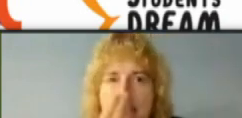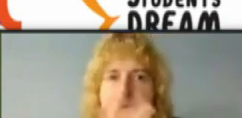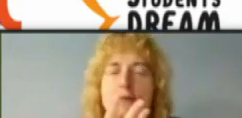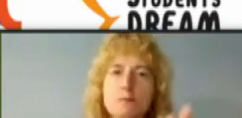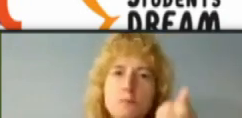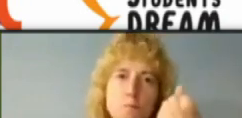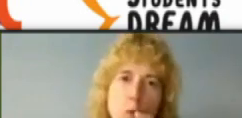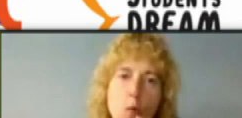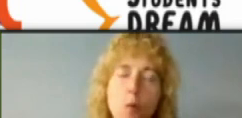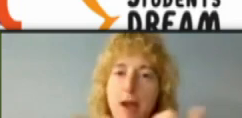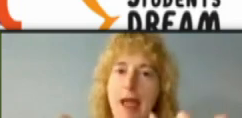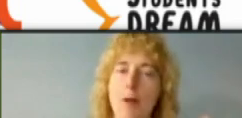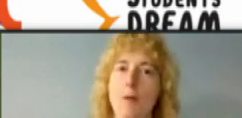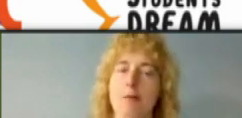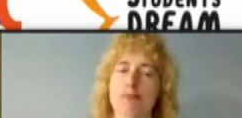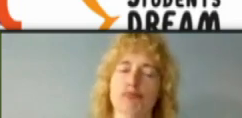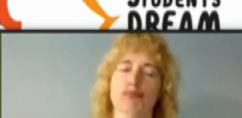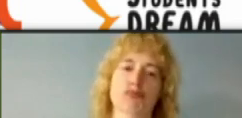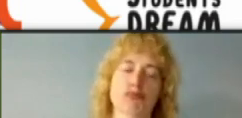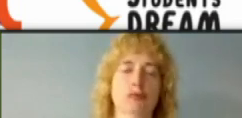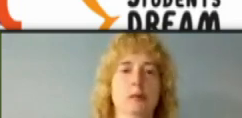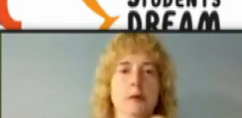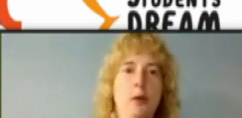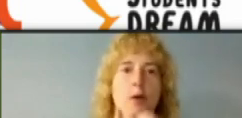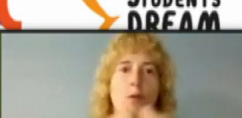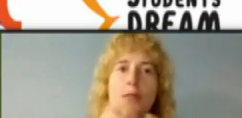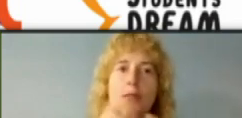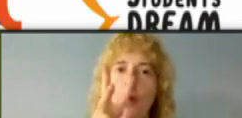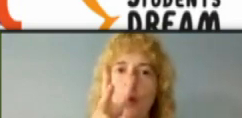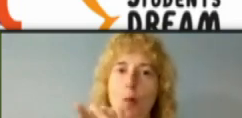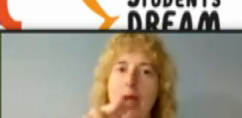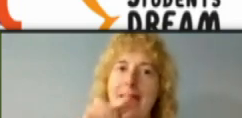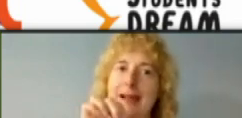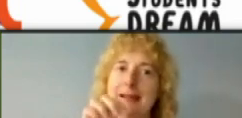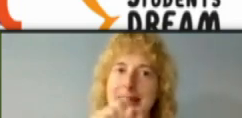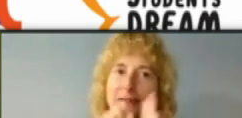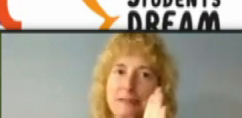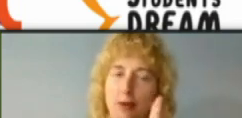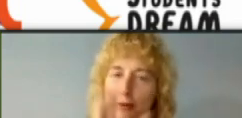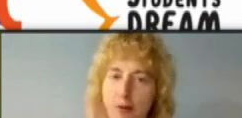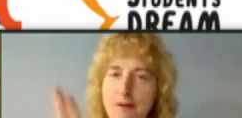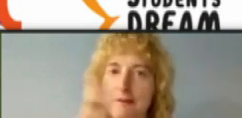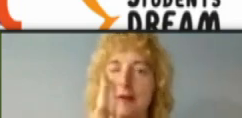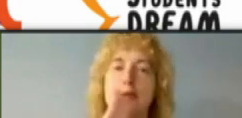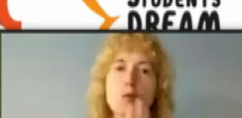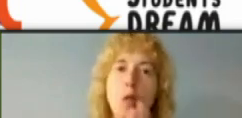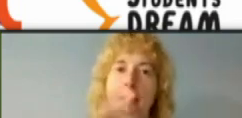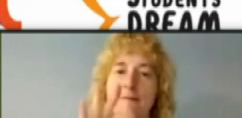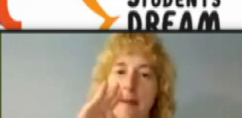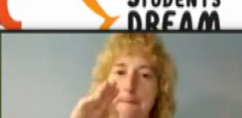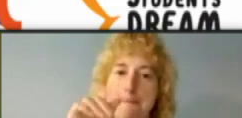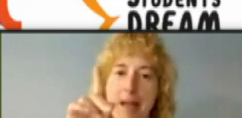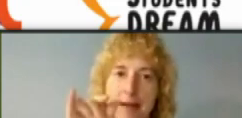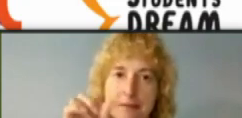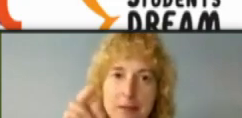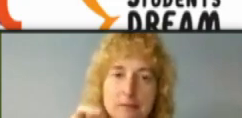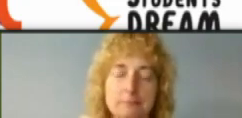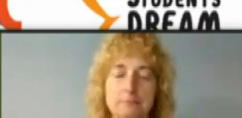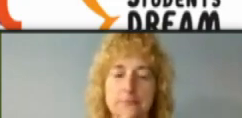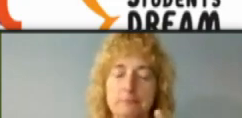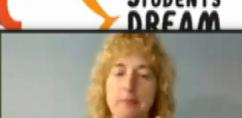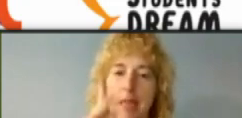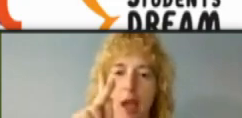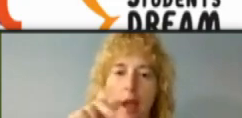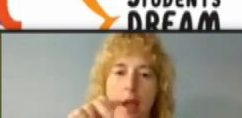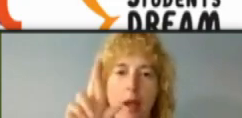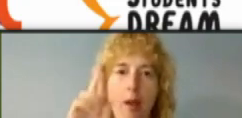partnership now with Wayne State University, School of Medicine, and Karmanos Cancer Institute to dive in more deeply, to